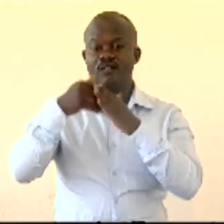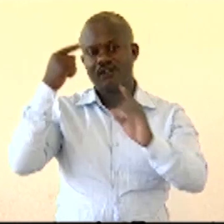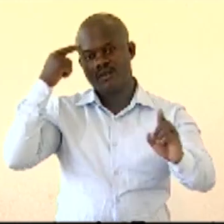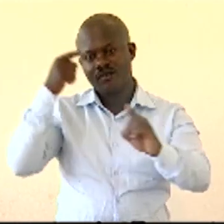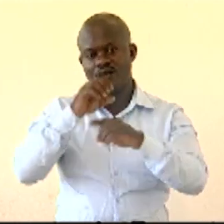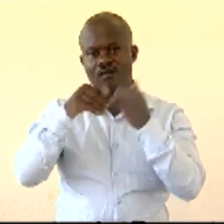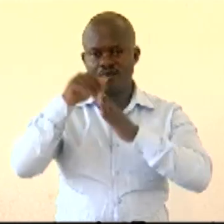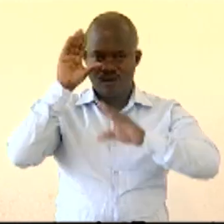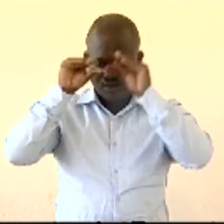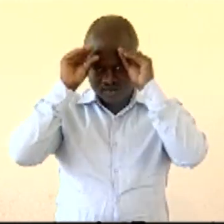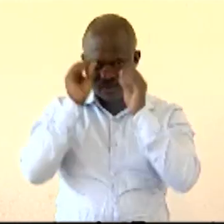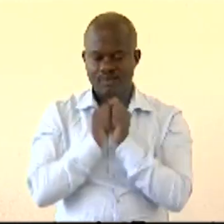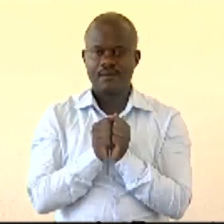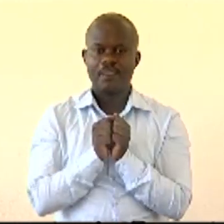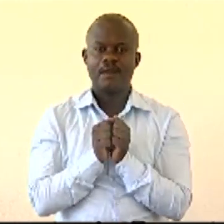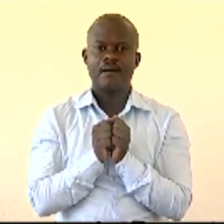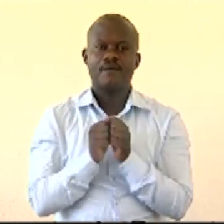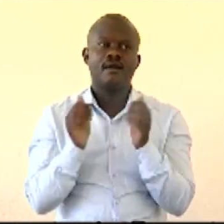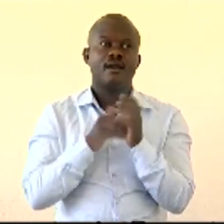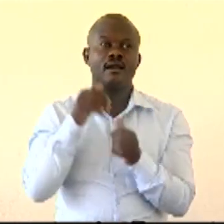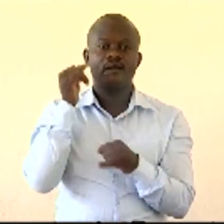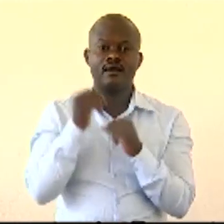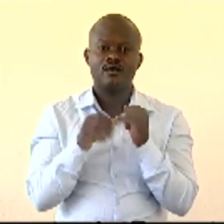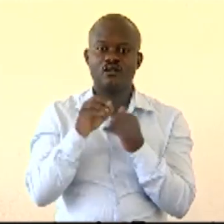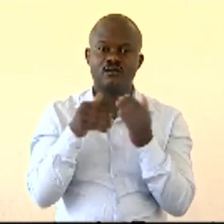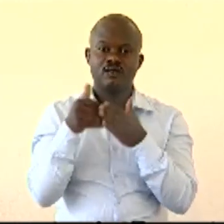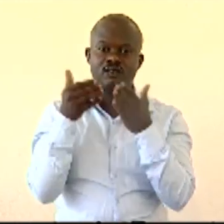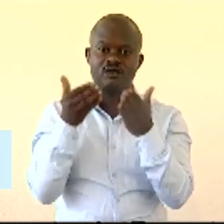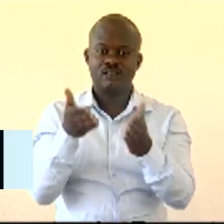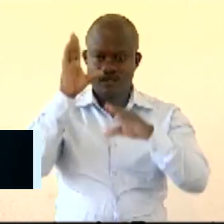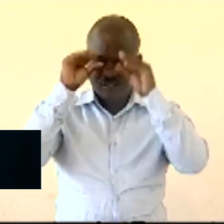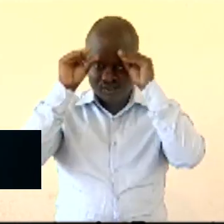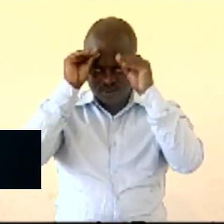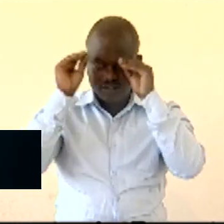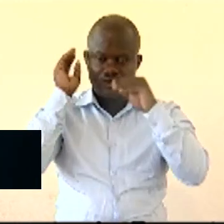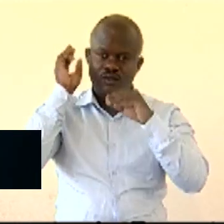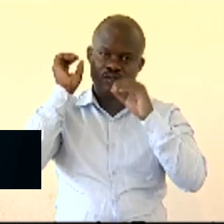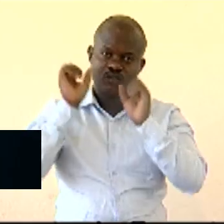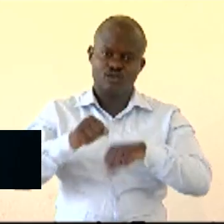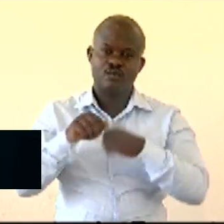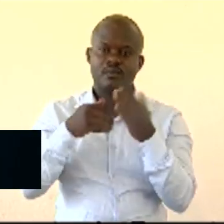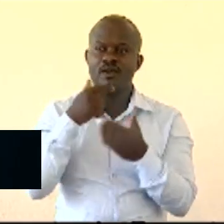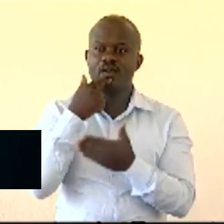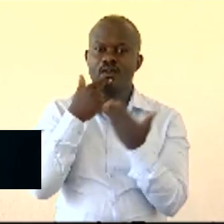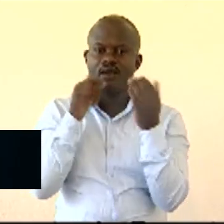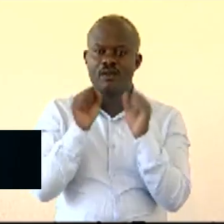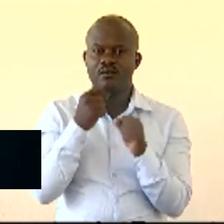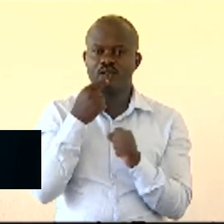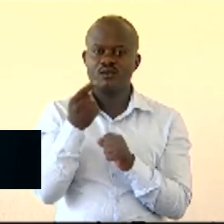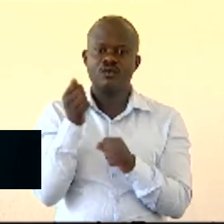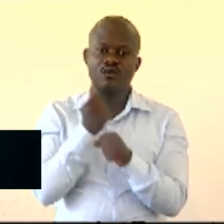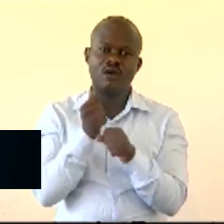our lesson. At the end of this lesson, you should be able to